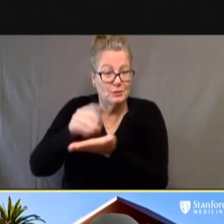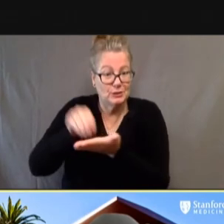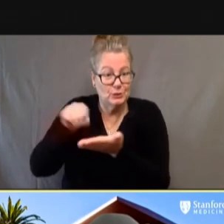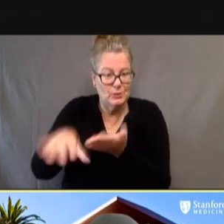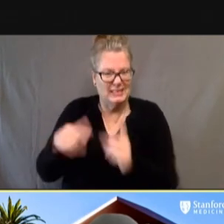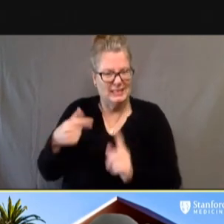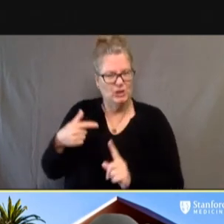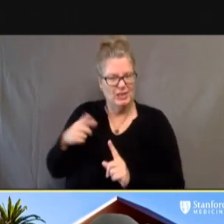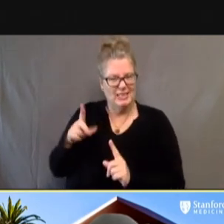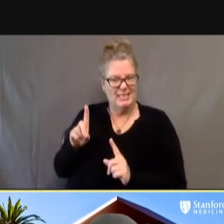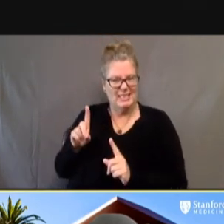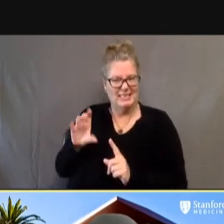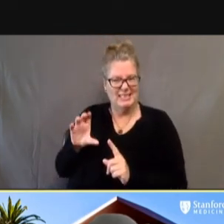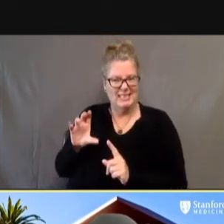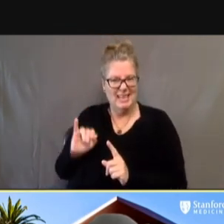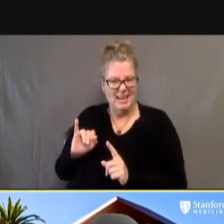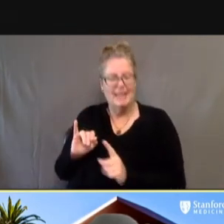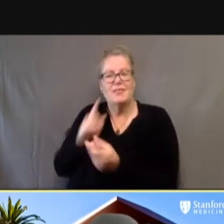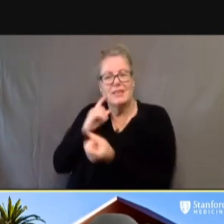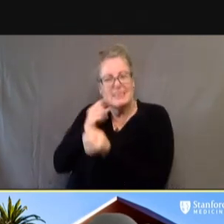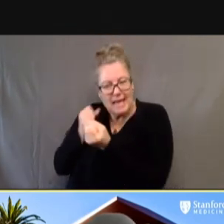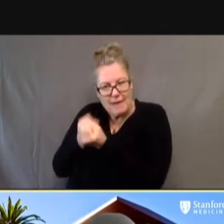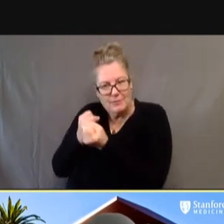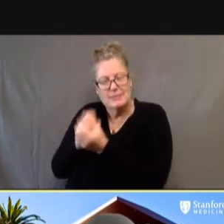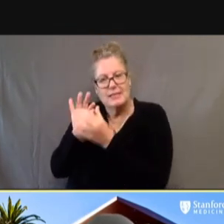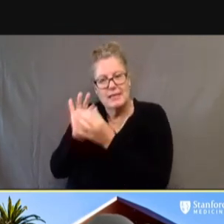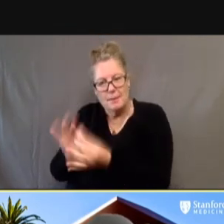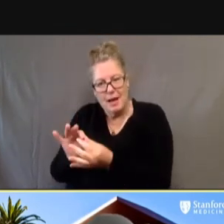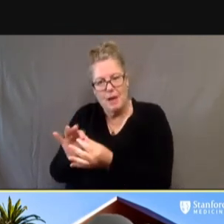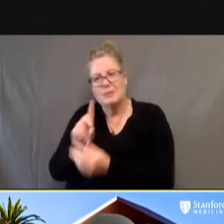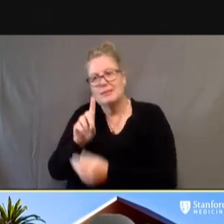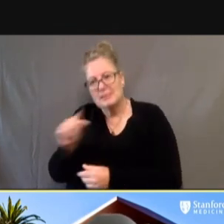graduate student advocacy around disability and chronic illness.